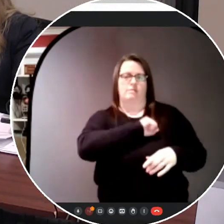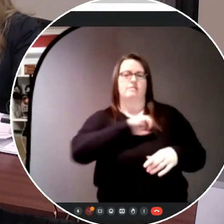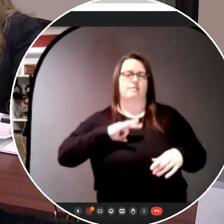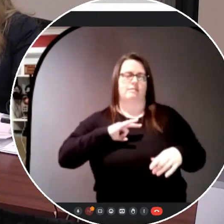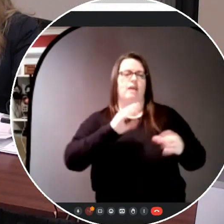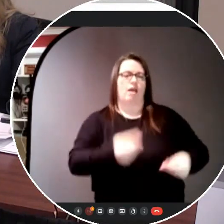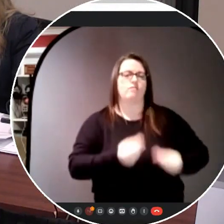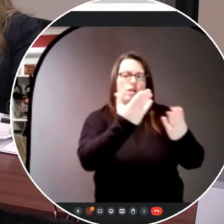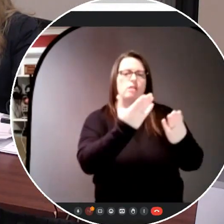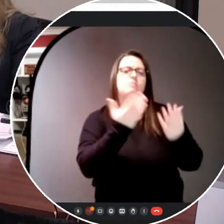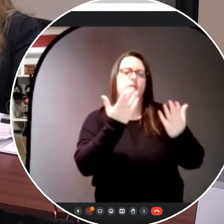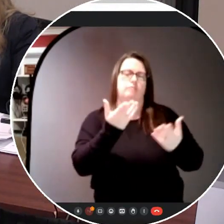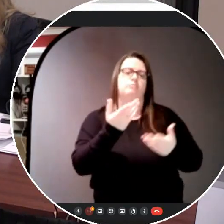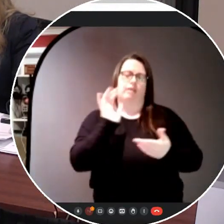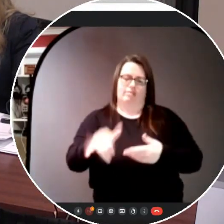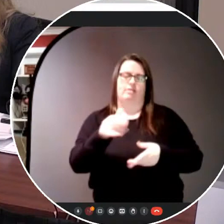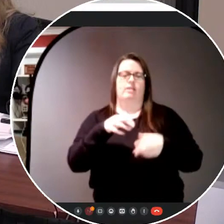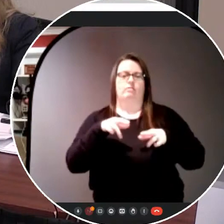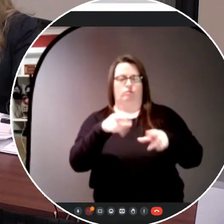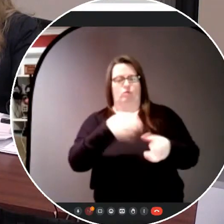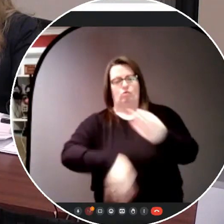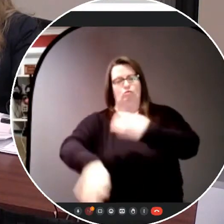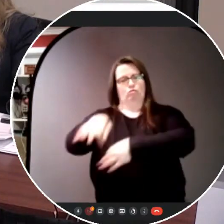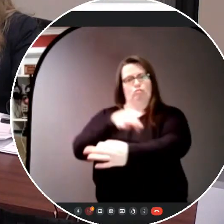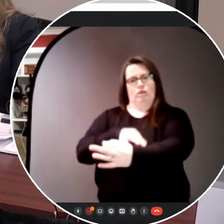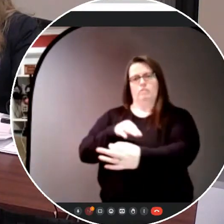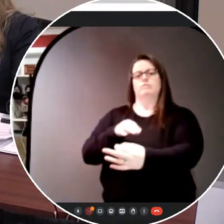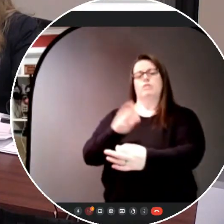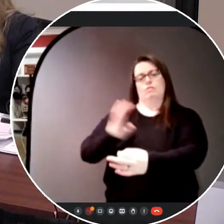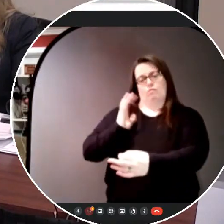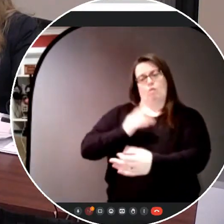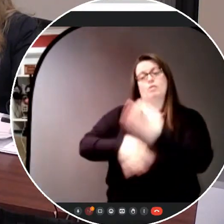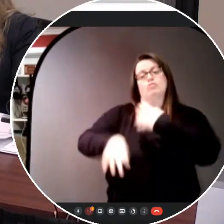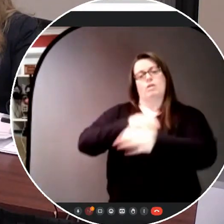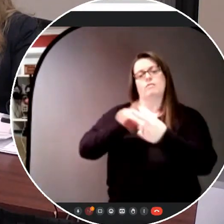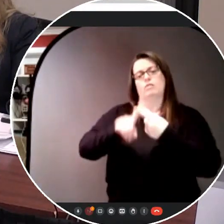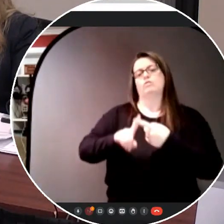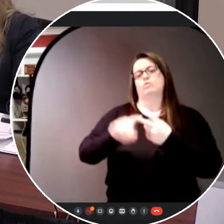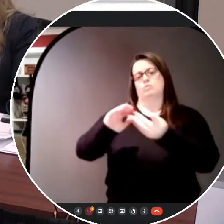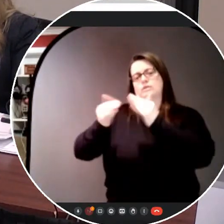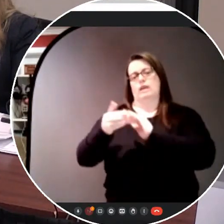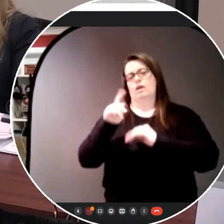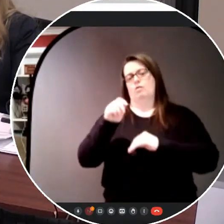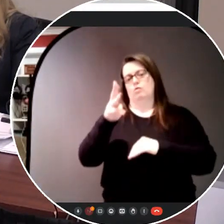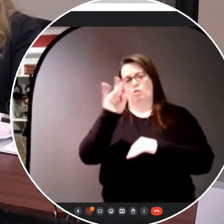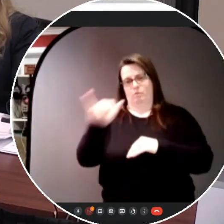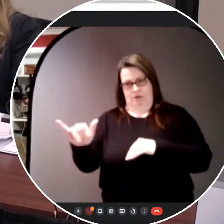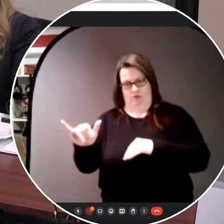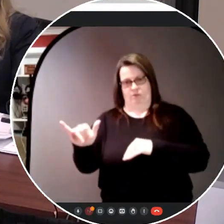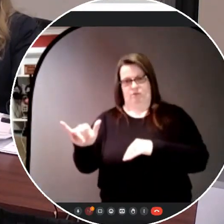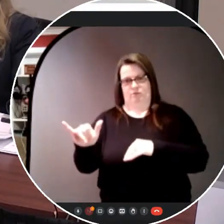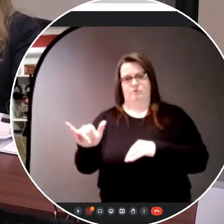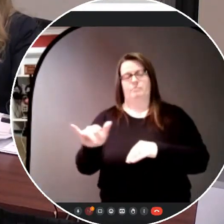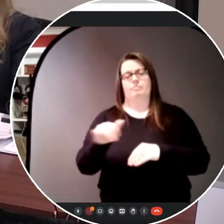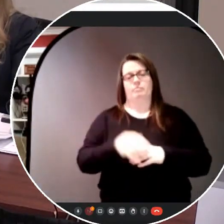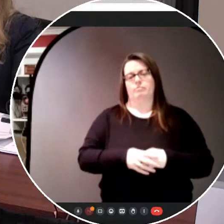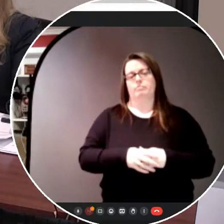transfer of Darrell Pye Drive to the town of Torbay per the original project intent. Thank you.